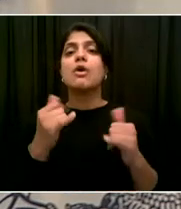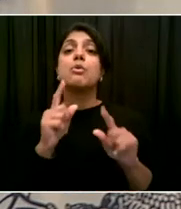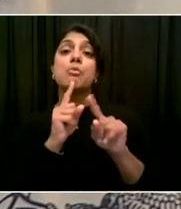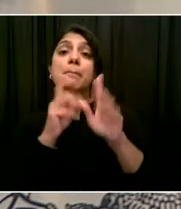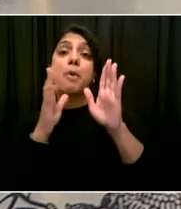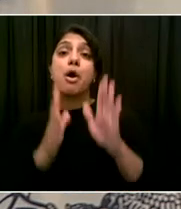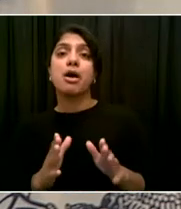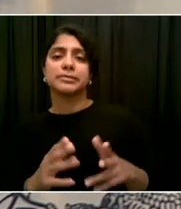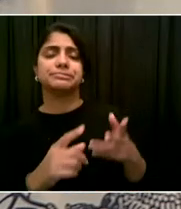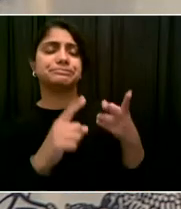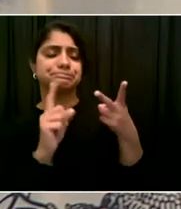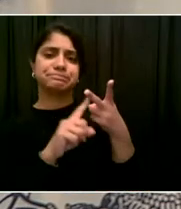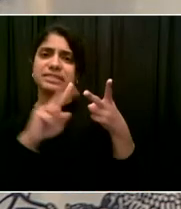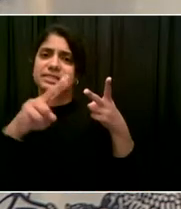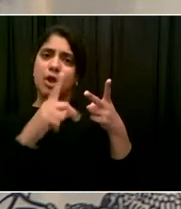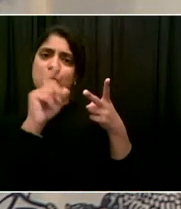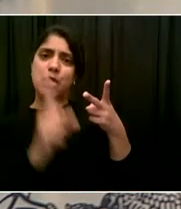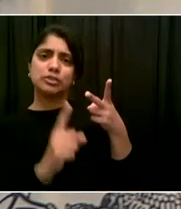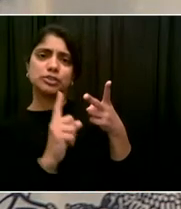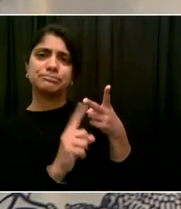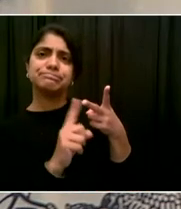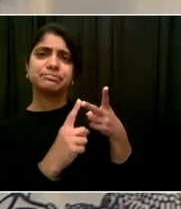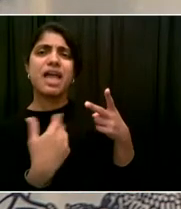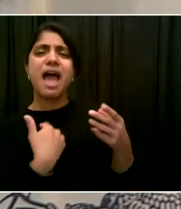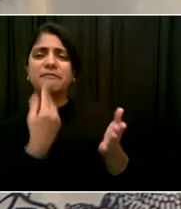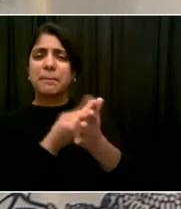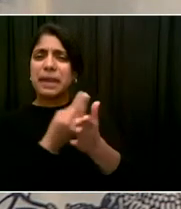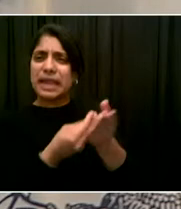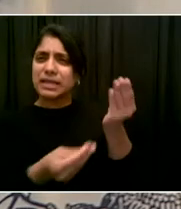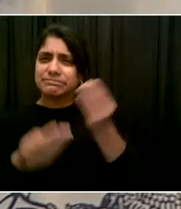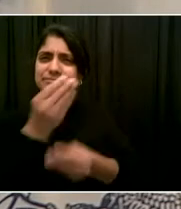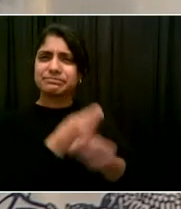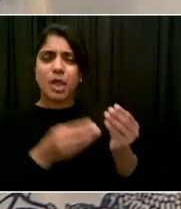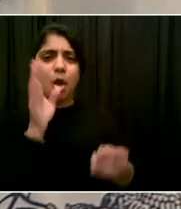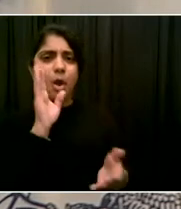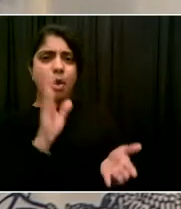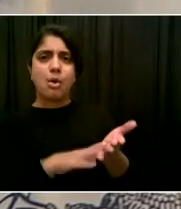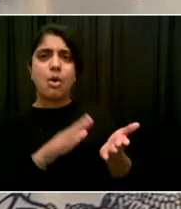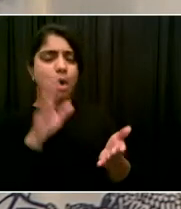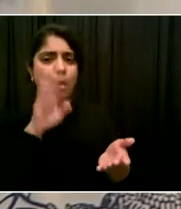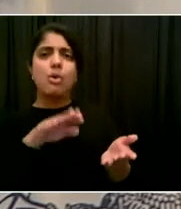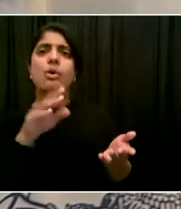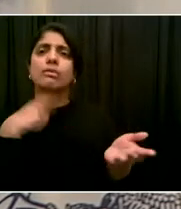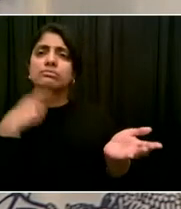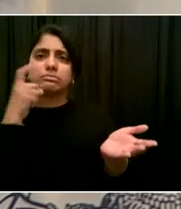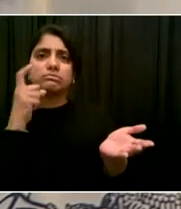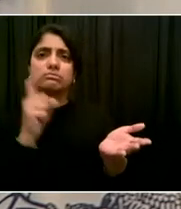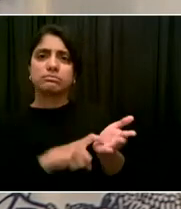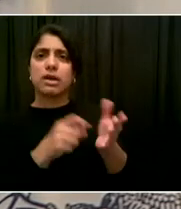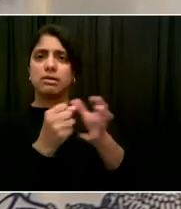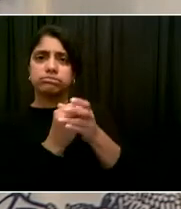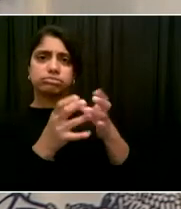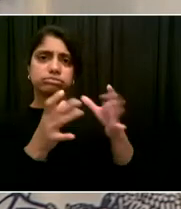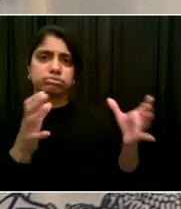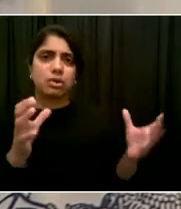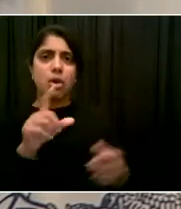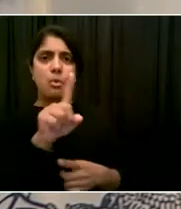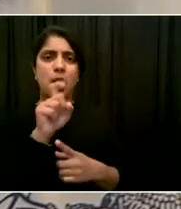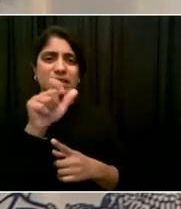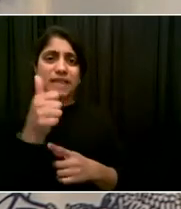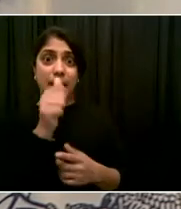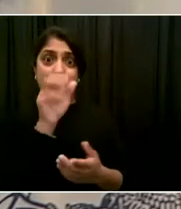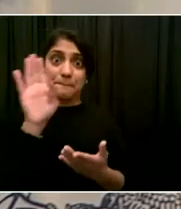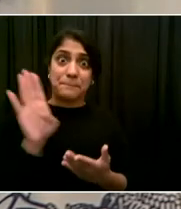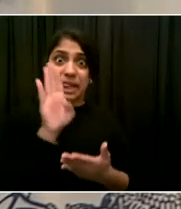highest workforce ever. The New York Post said that you were leaving Eric Adams a fiscal nightmare, including programs like